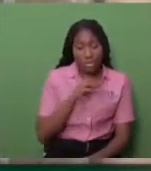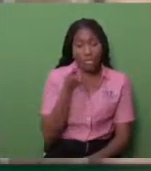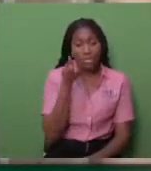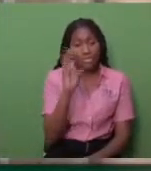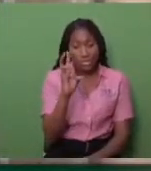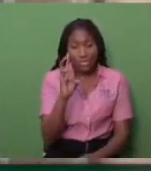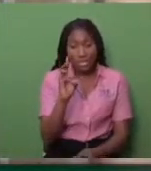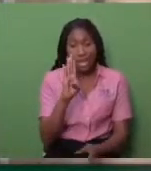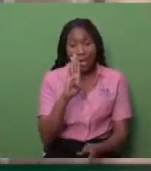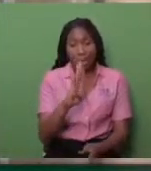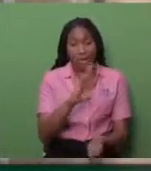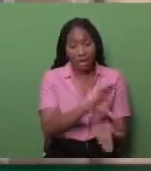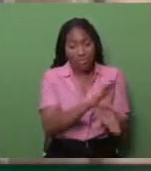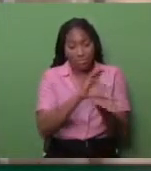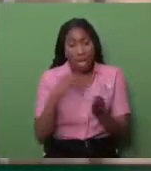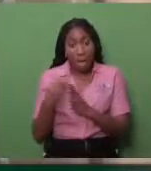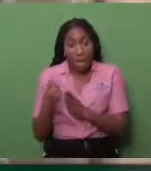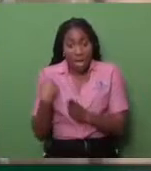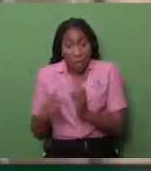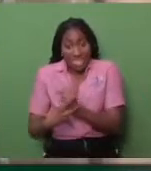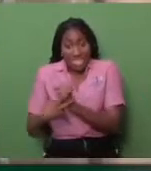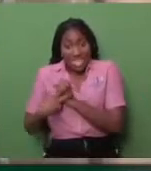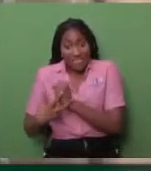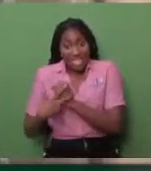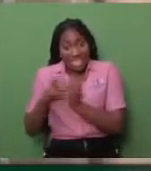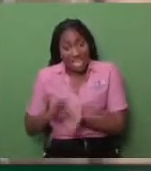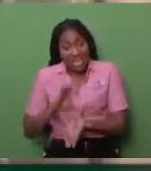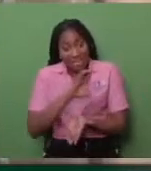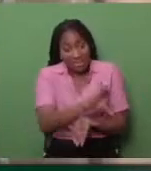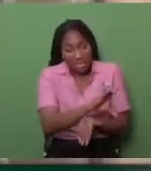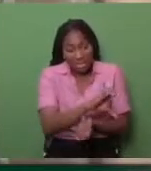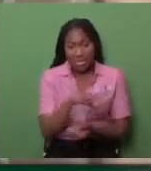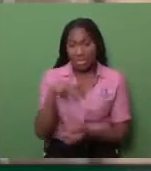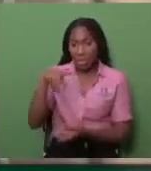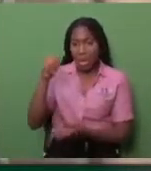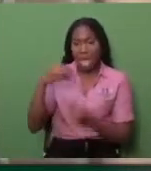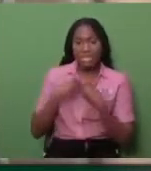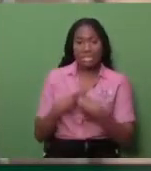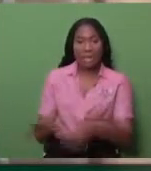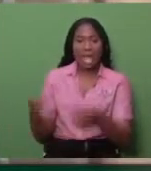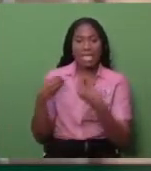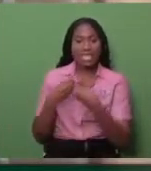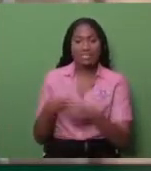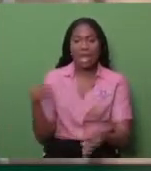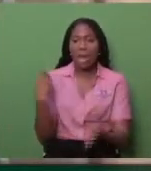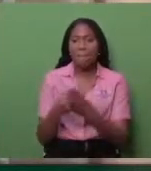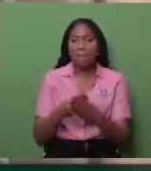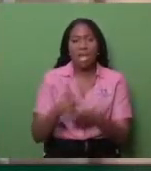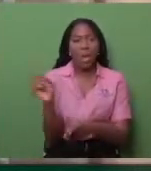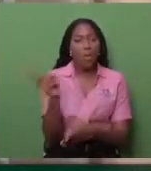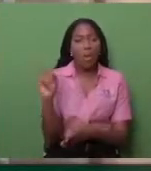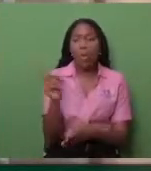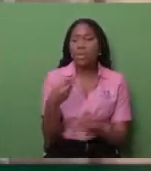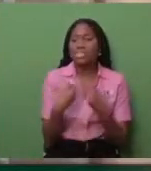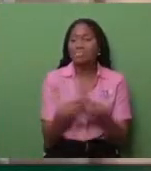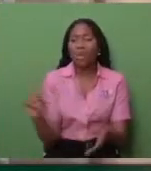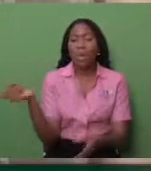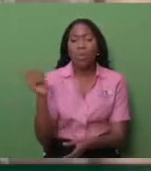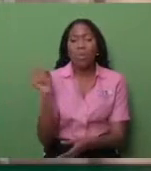saved, they have spent. What do you have to show for it? Where has the money gone? Where has all this money